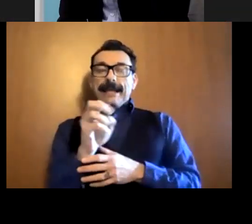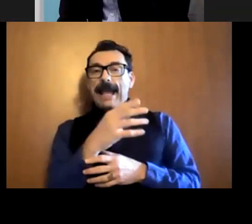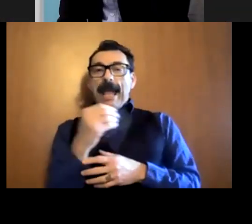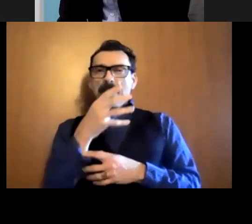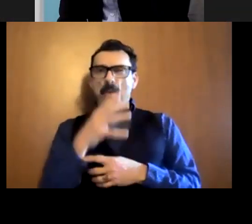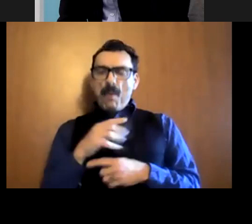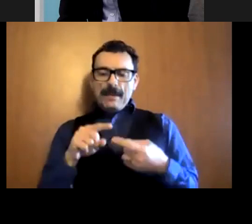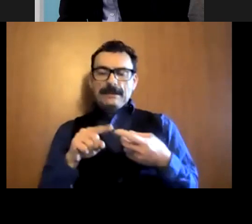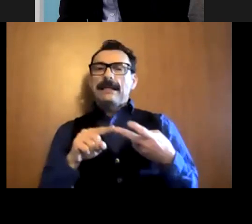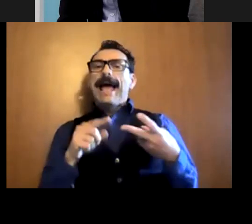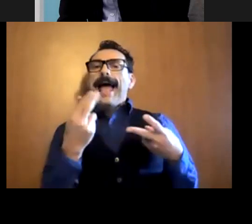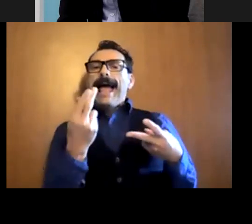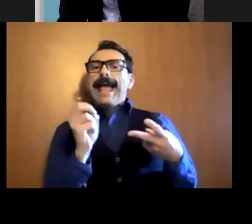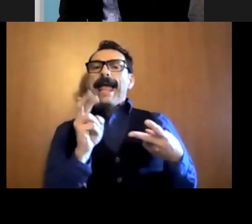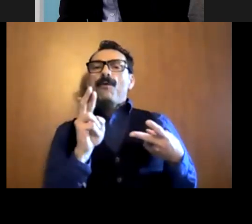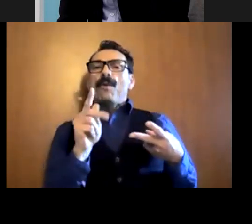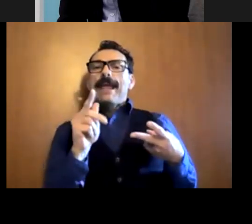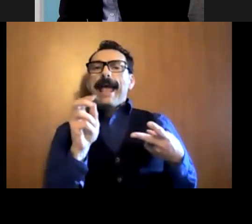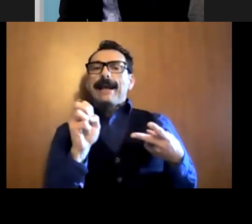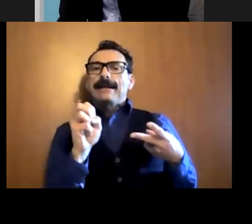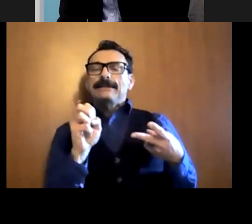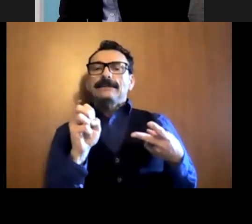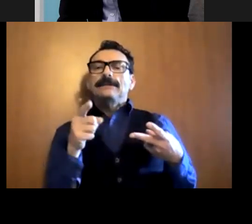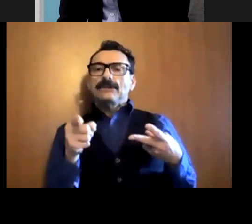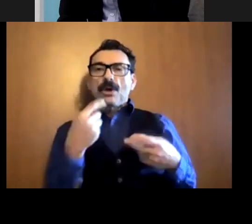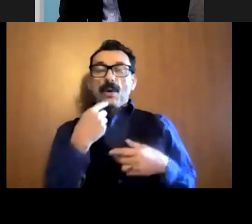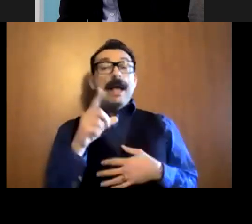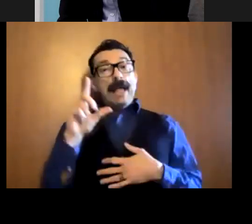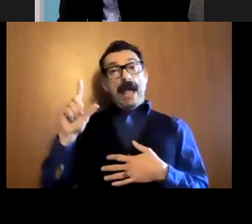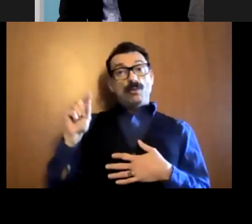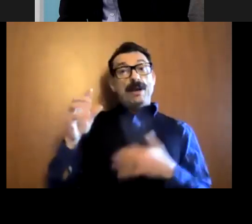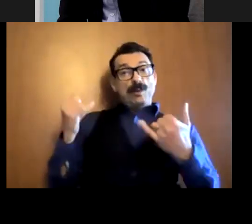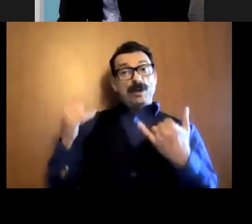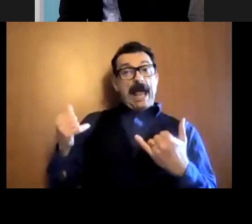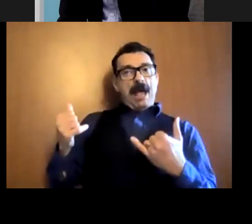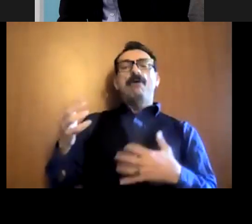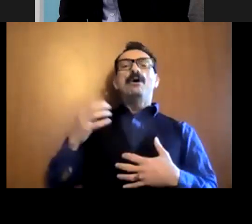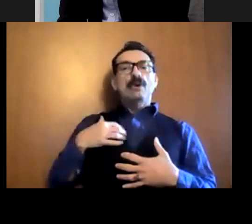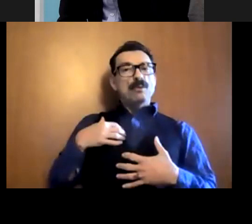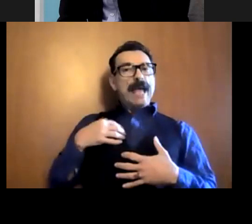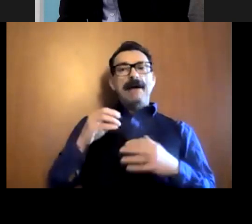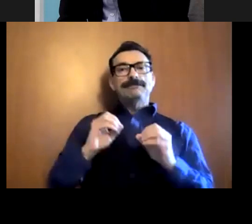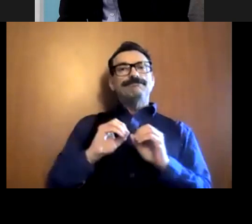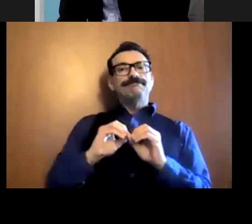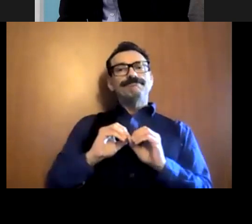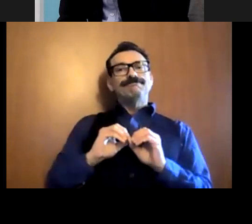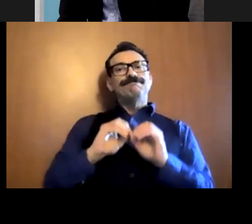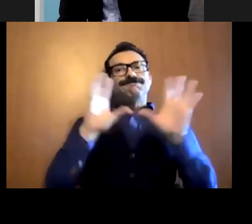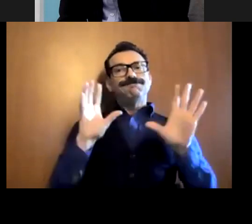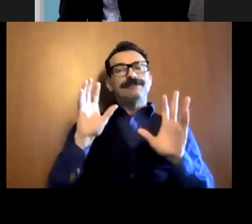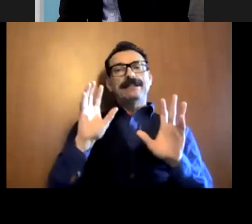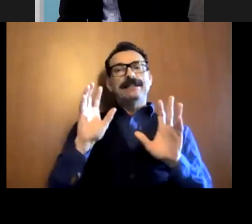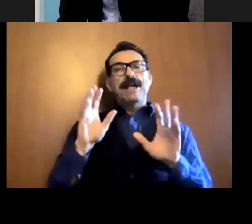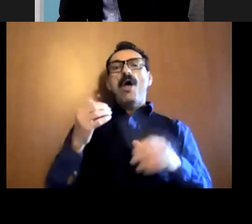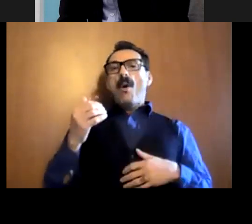in 2020, the biggest thing that we have on our side is visibility, right? We have social media, we have visibility. That's why Black Lives Matter happened,